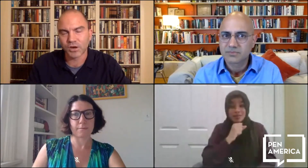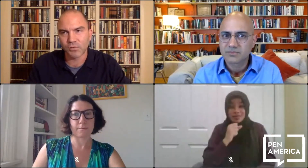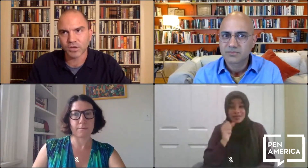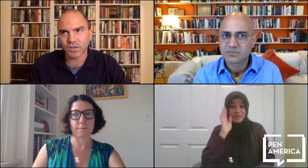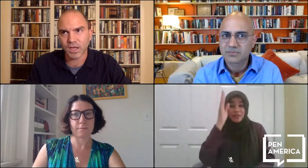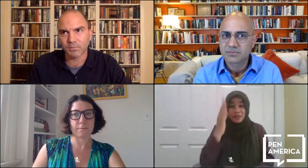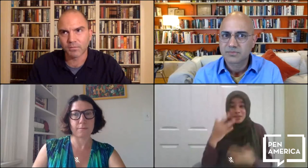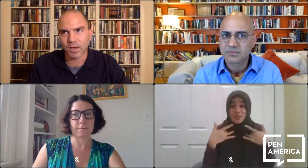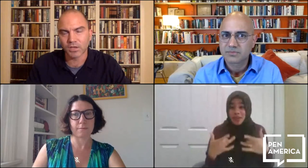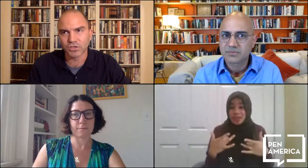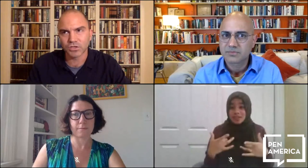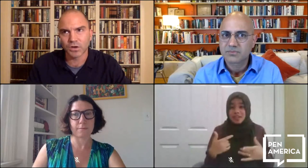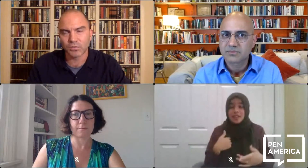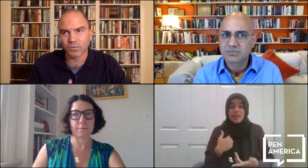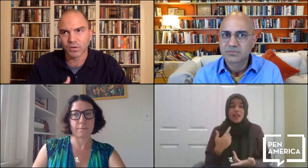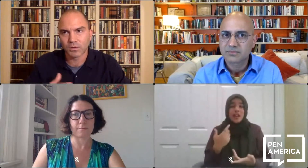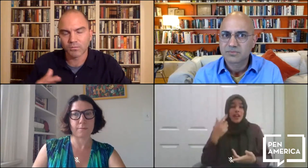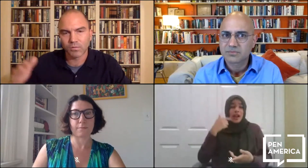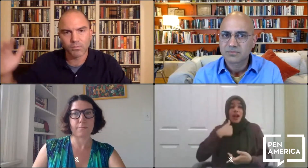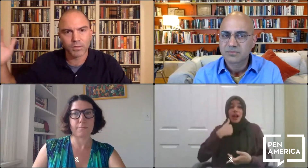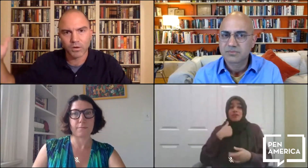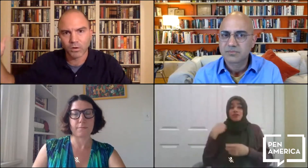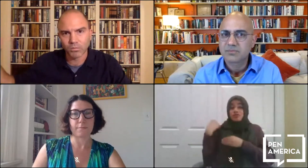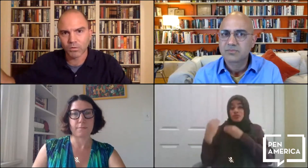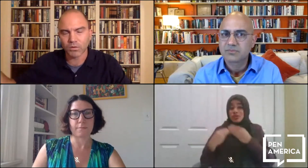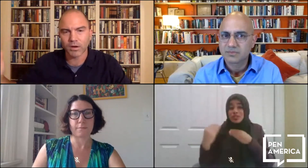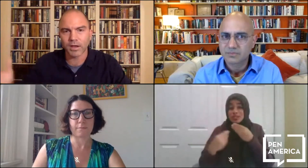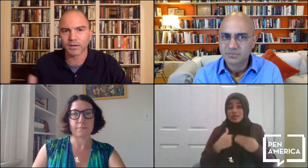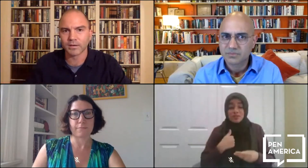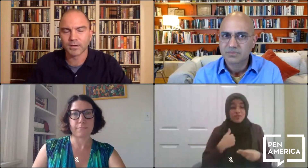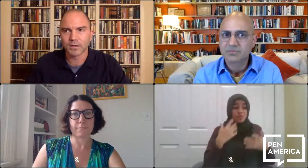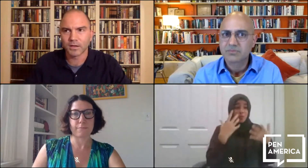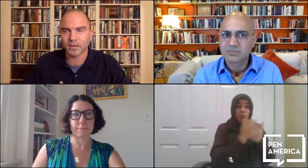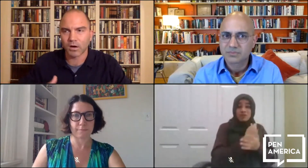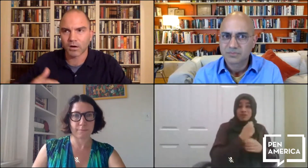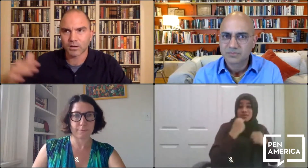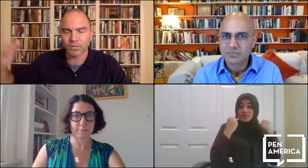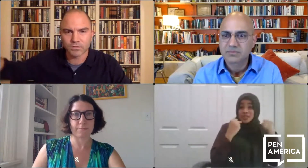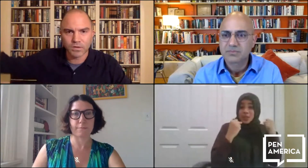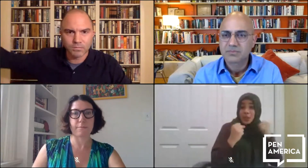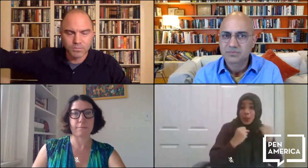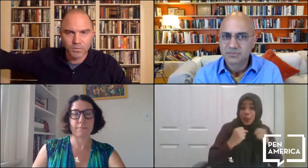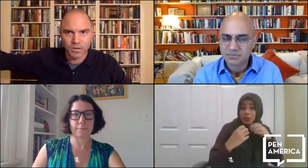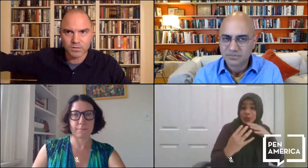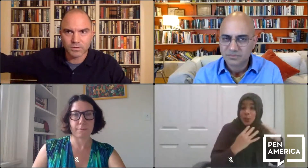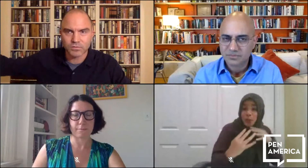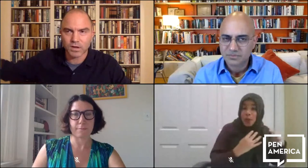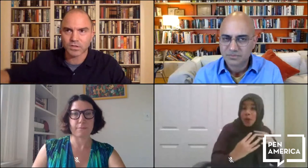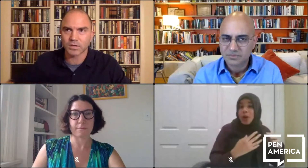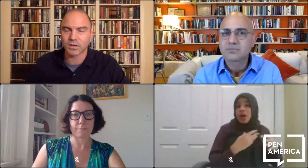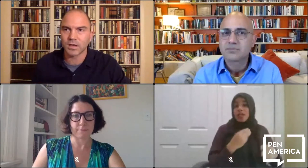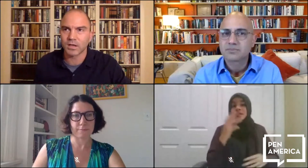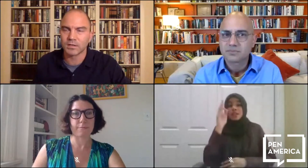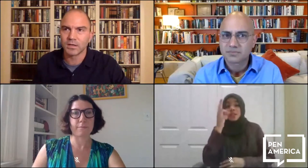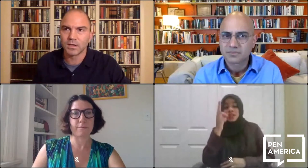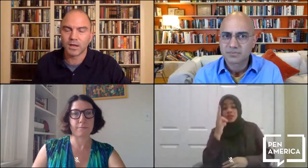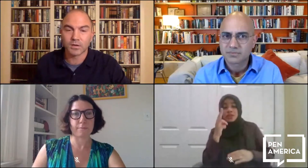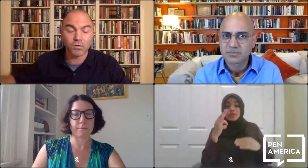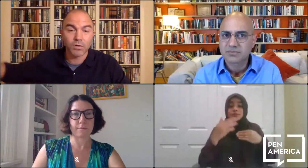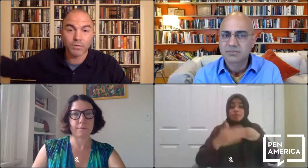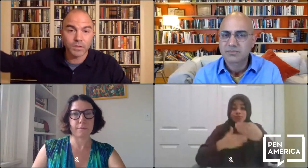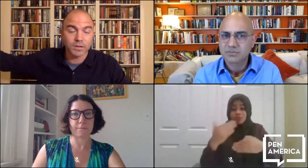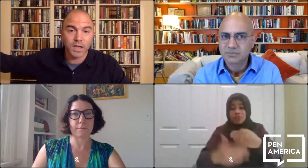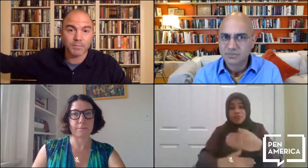a generation that came of age, we won the Cold War, and the arc of history was moving in a certain direction.